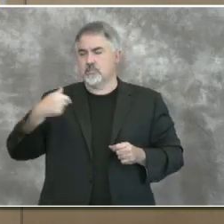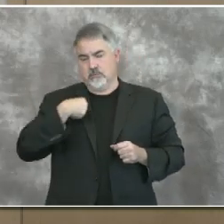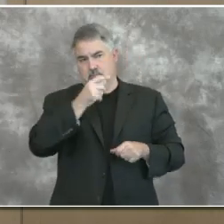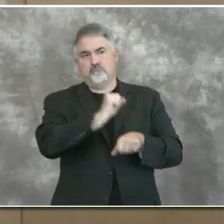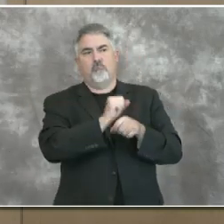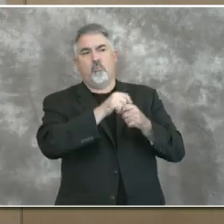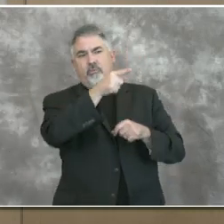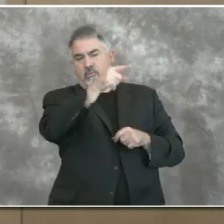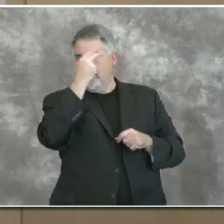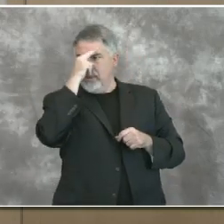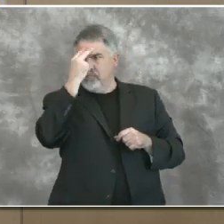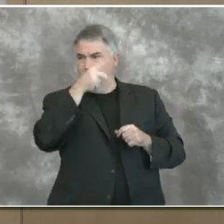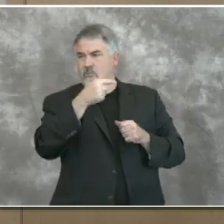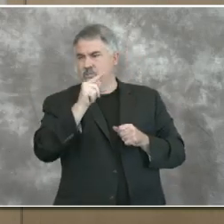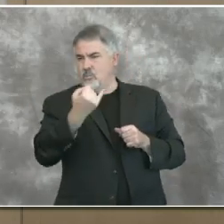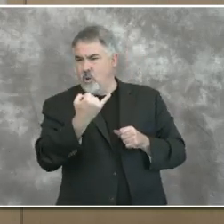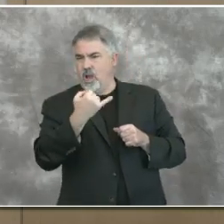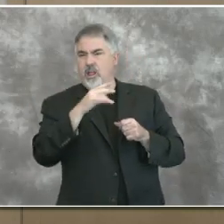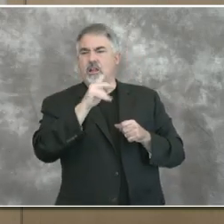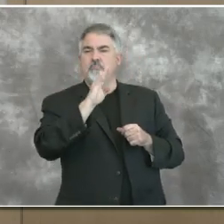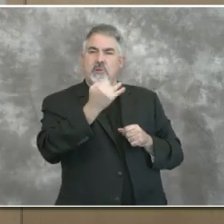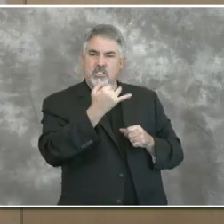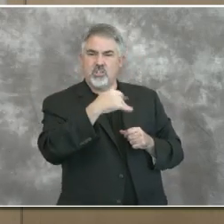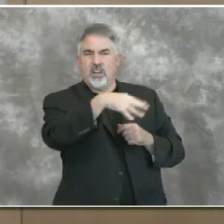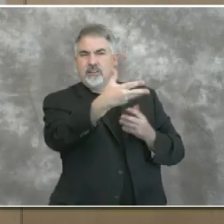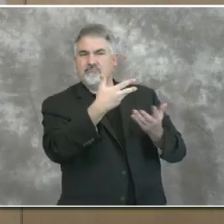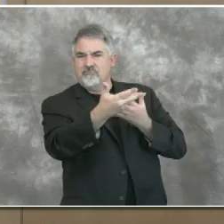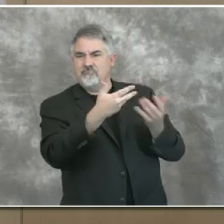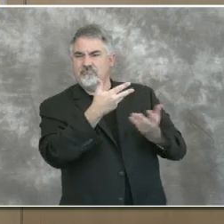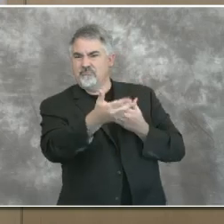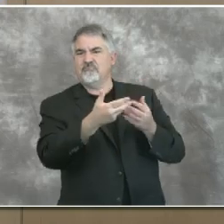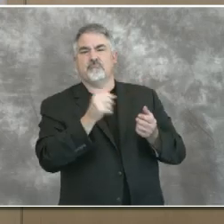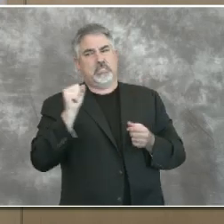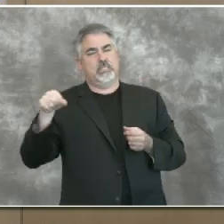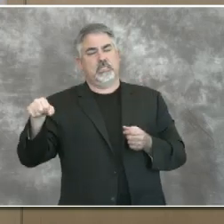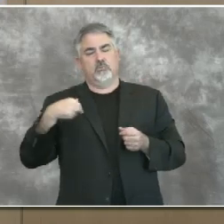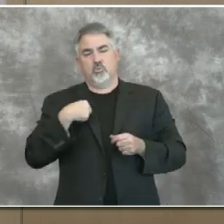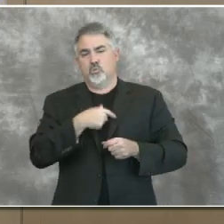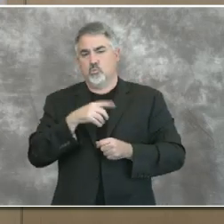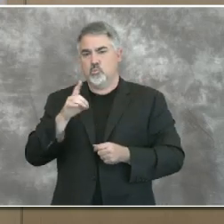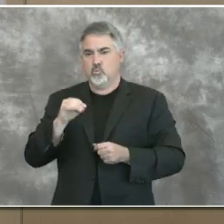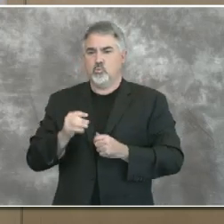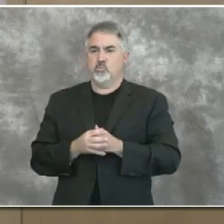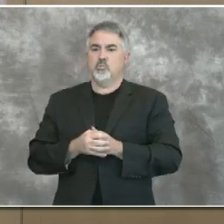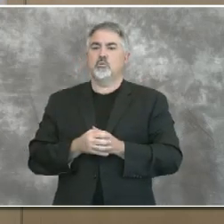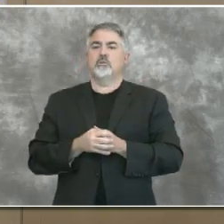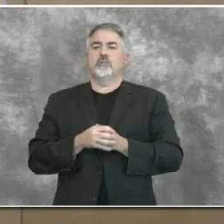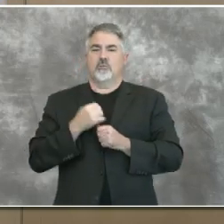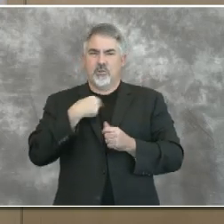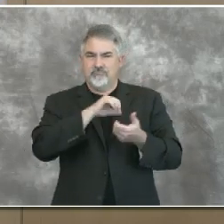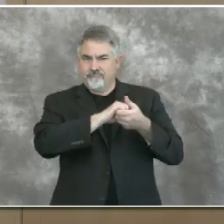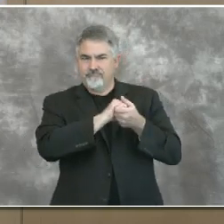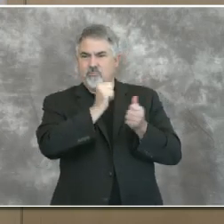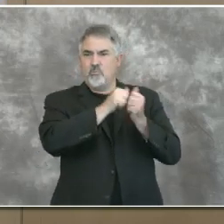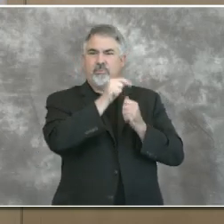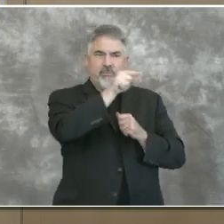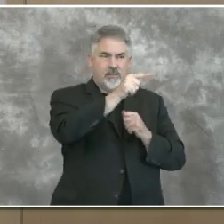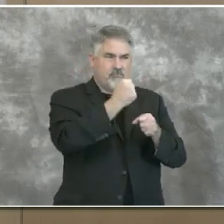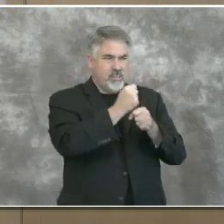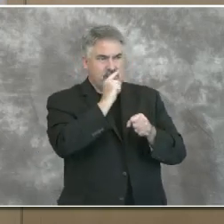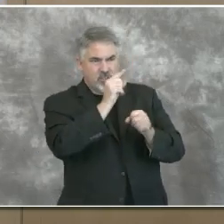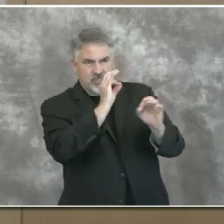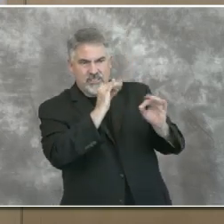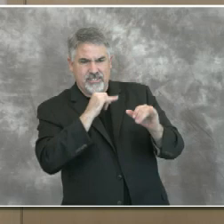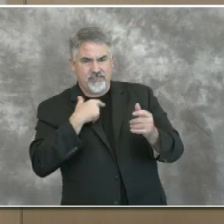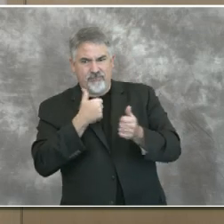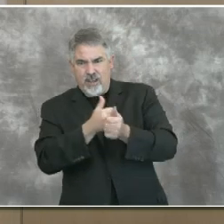yeah. Thank you. Thank you for that question. We are indeed engaged with and have routine